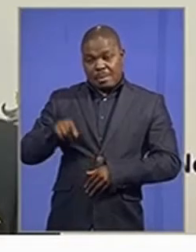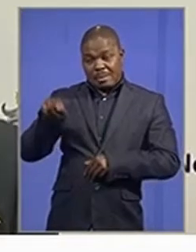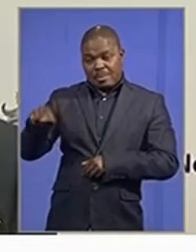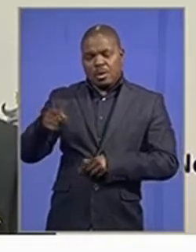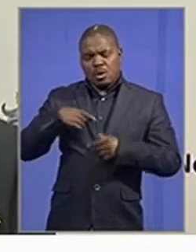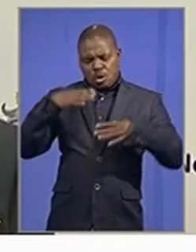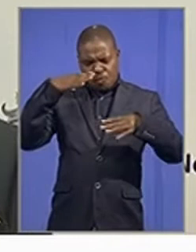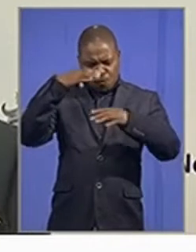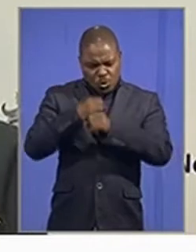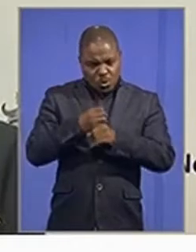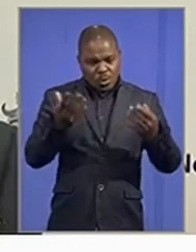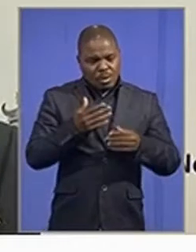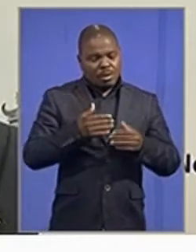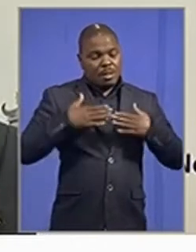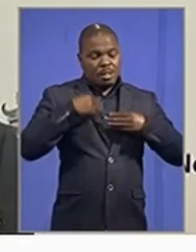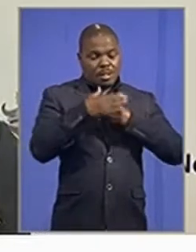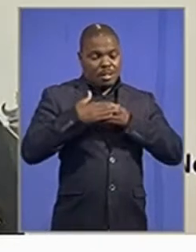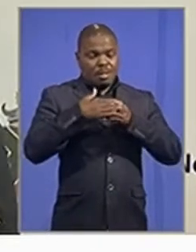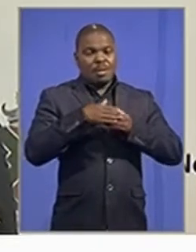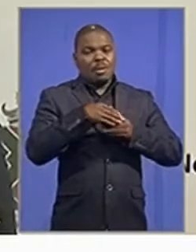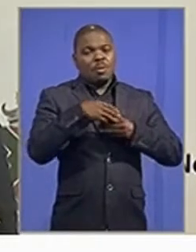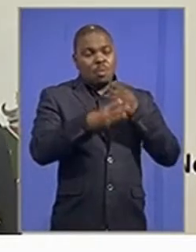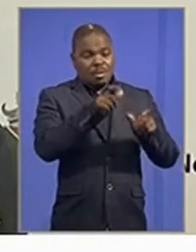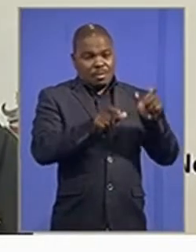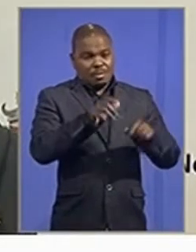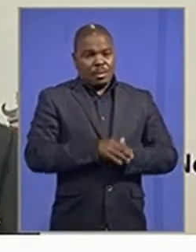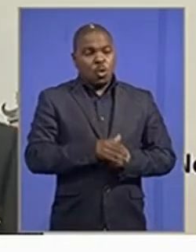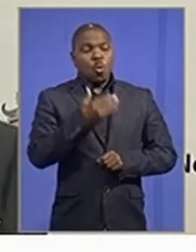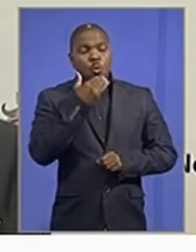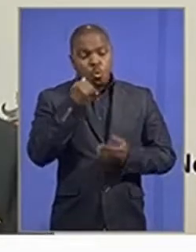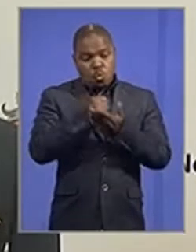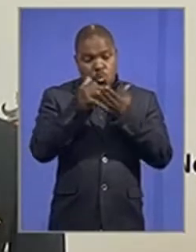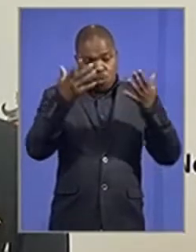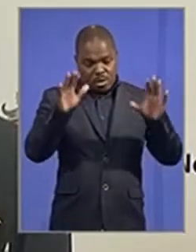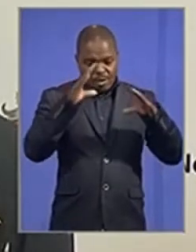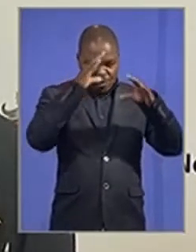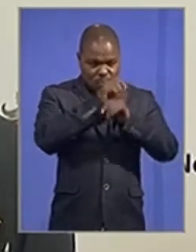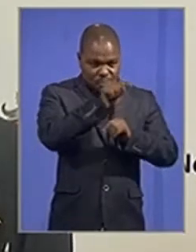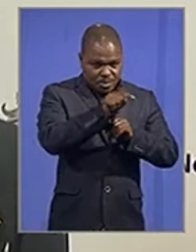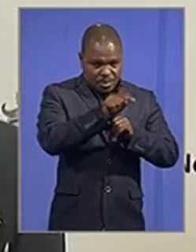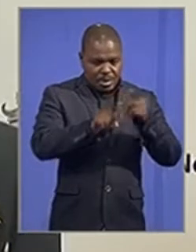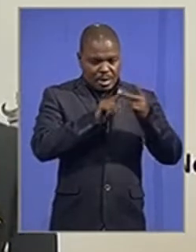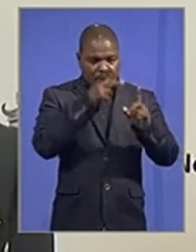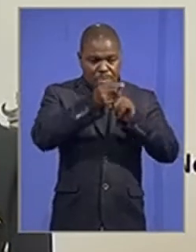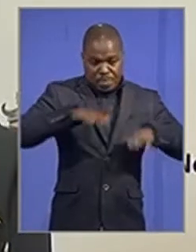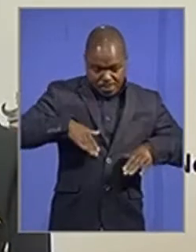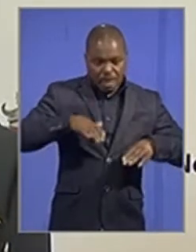we'll focus on healthcare workers who have registered but not vaccinated